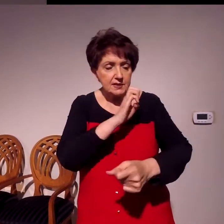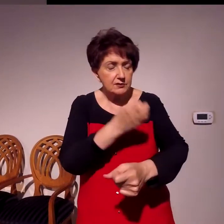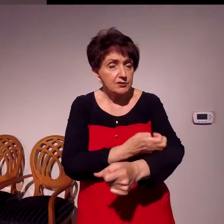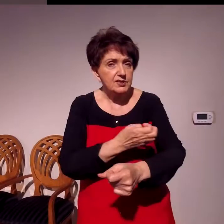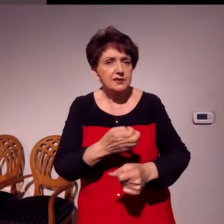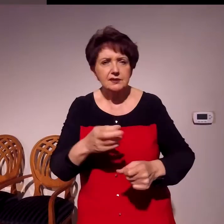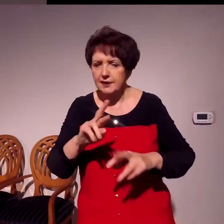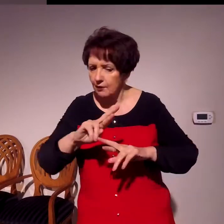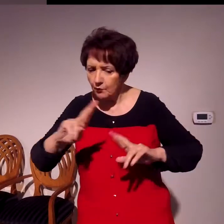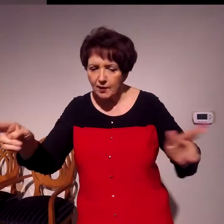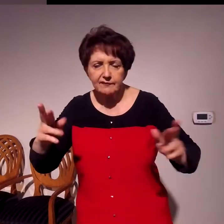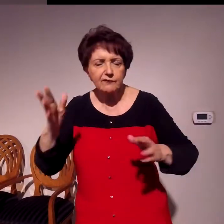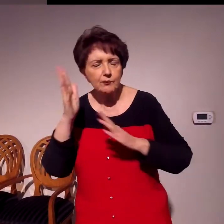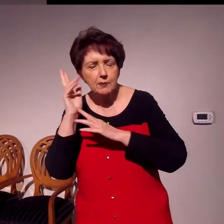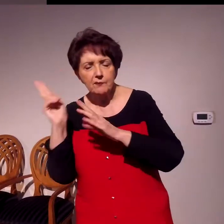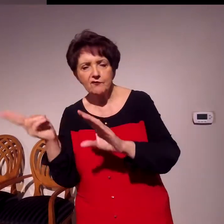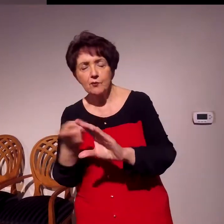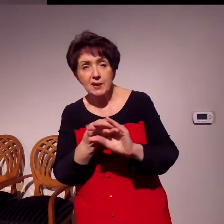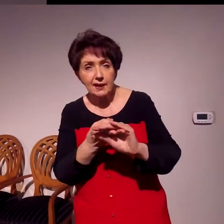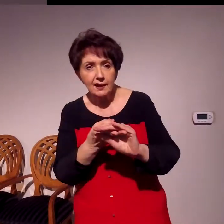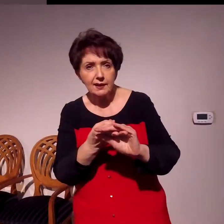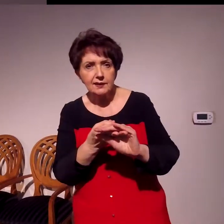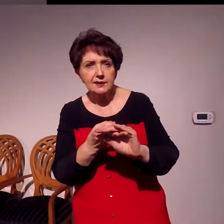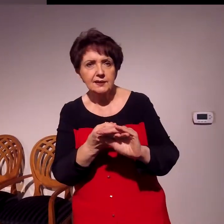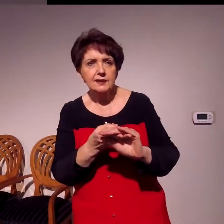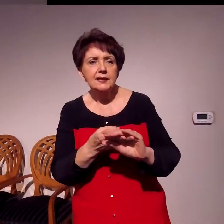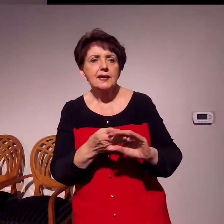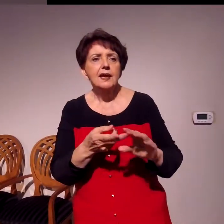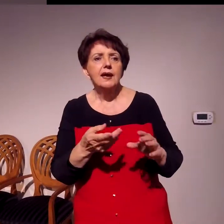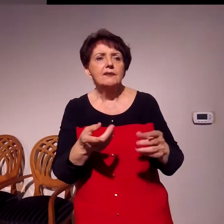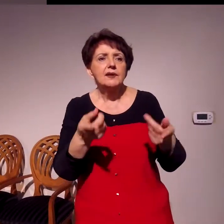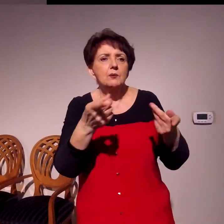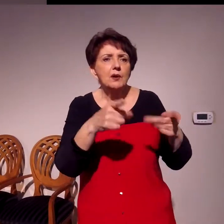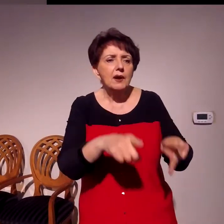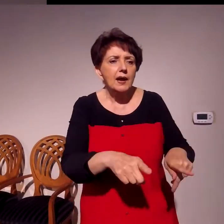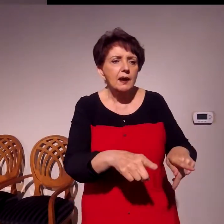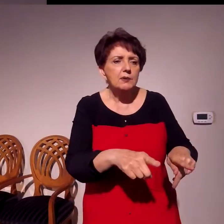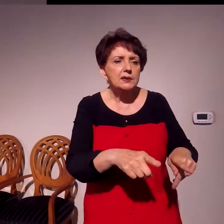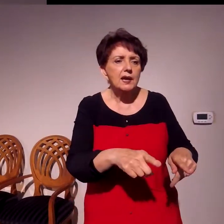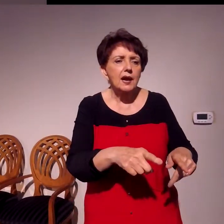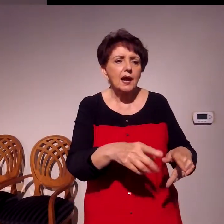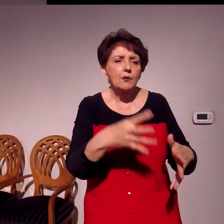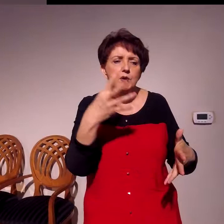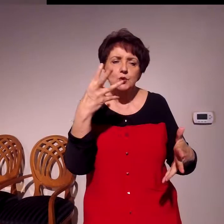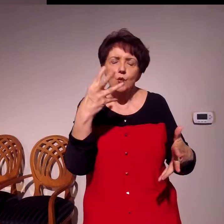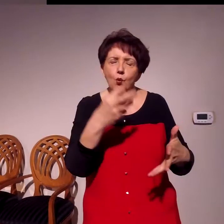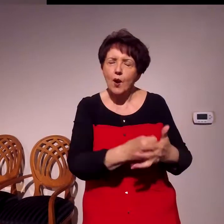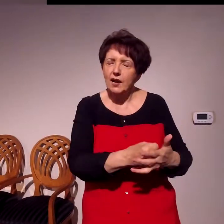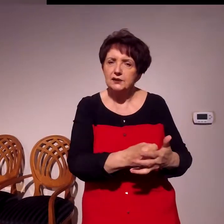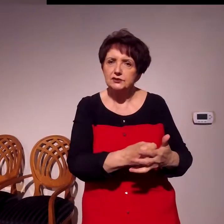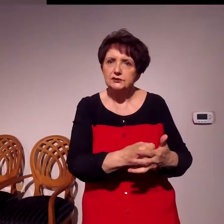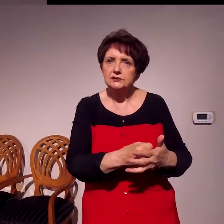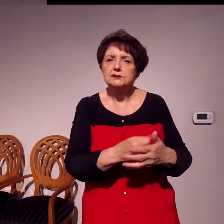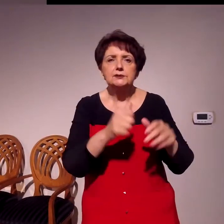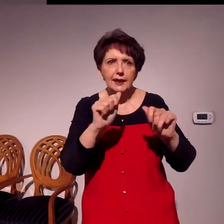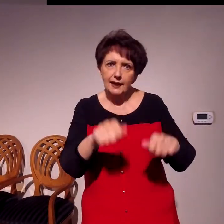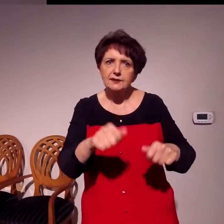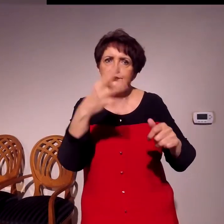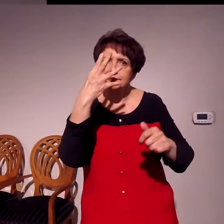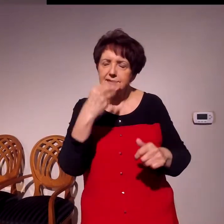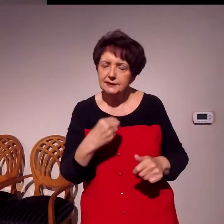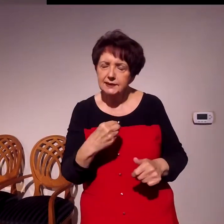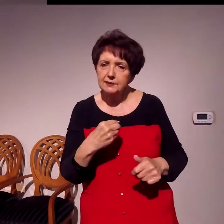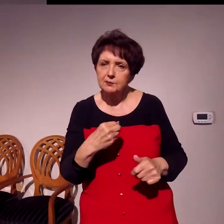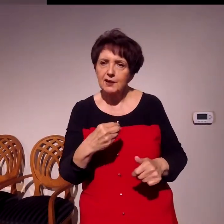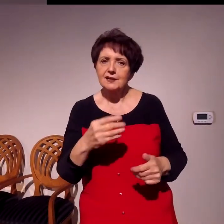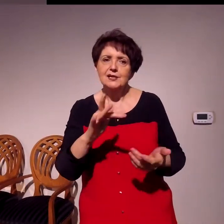classic carbohydrate crash so I could sleep. So I was medicating myself